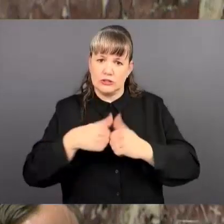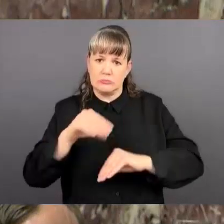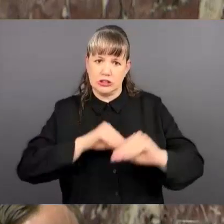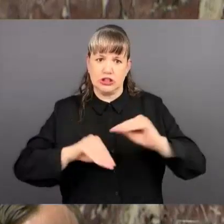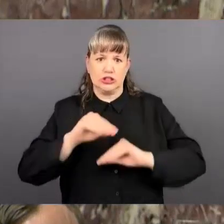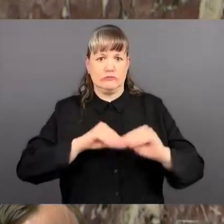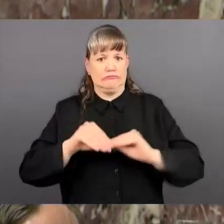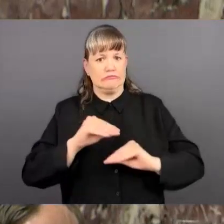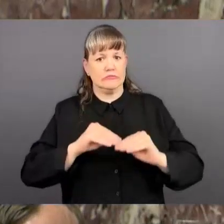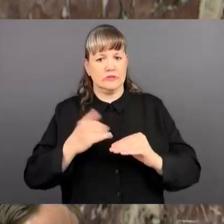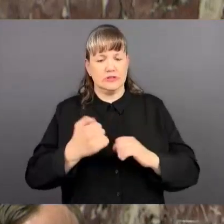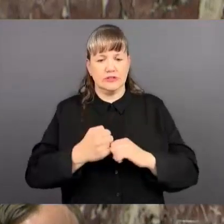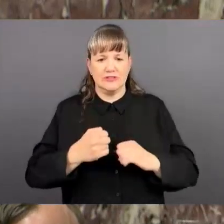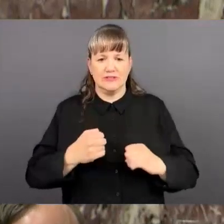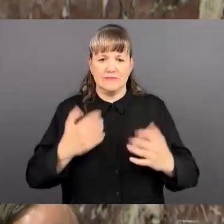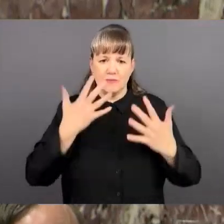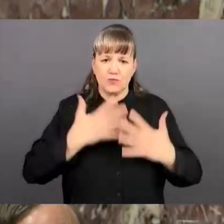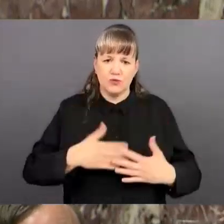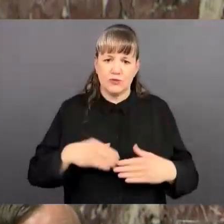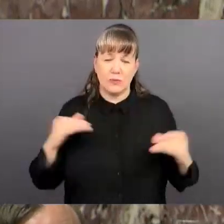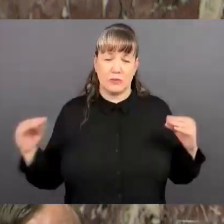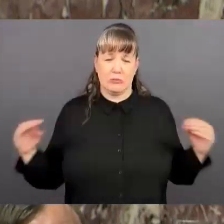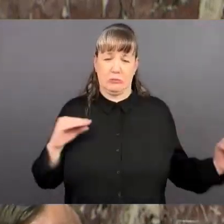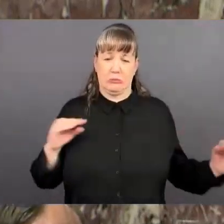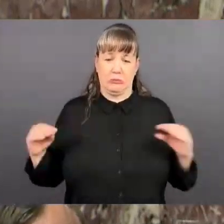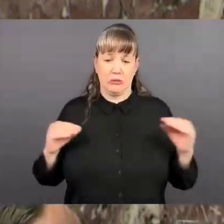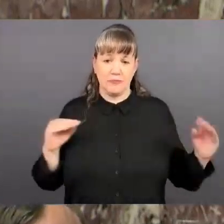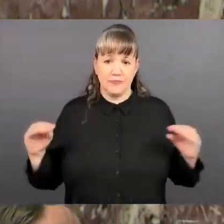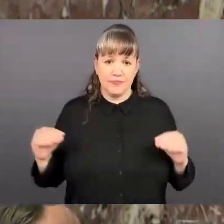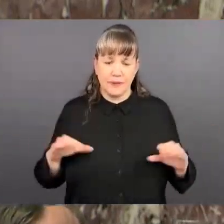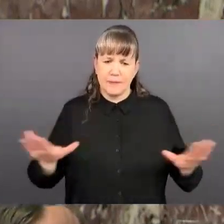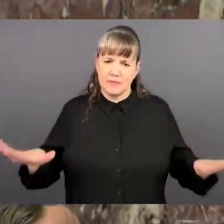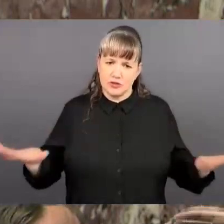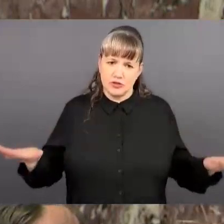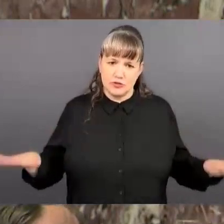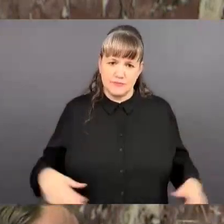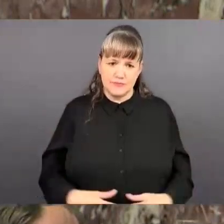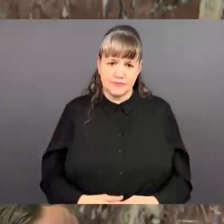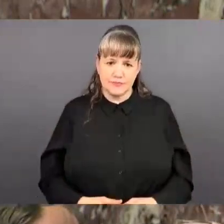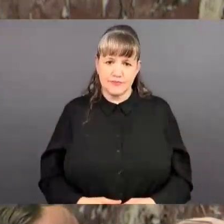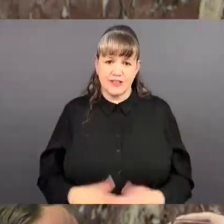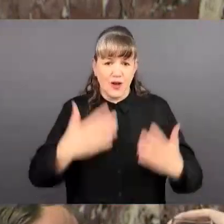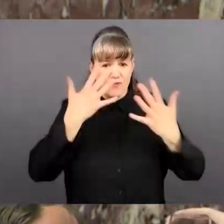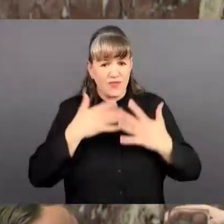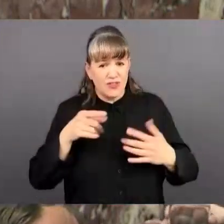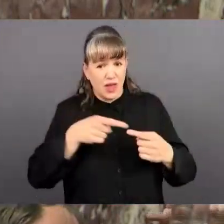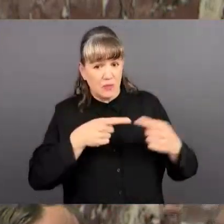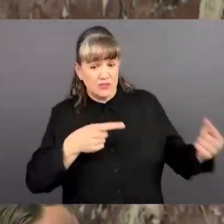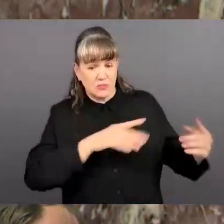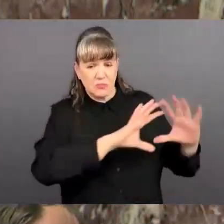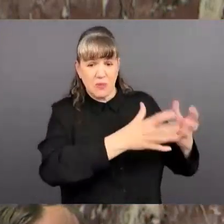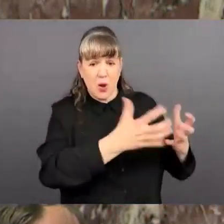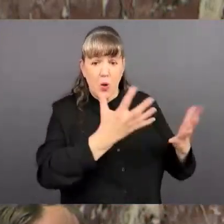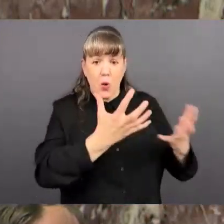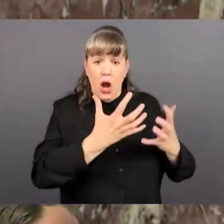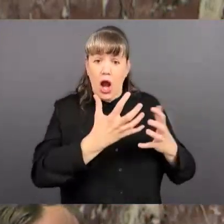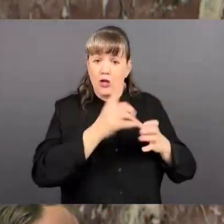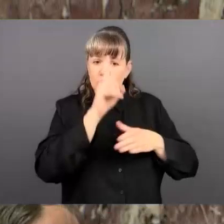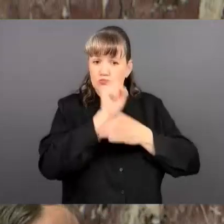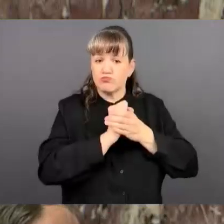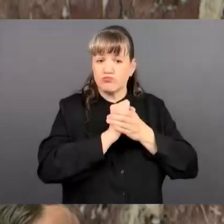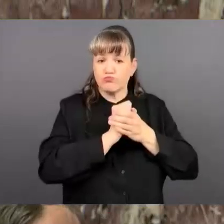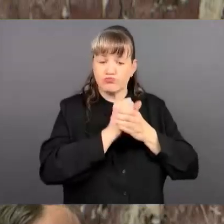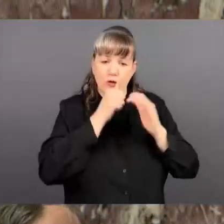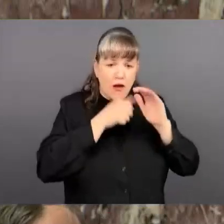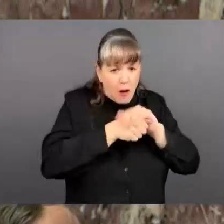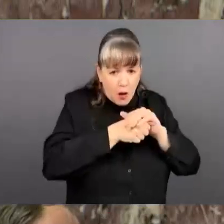Members. It's really unfortunate that the members opposite want to bury their head and pretend like there isn't increased inflation globally across